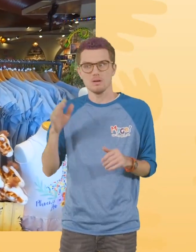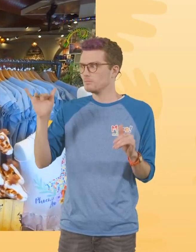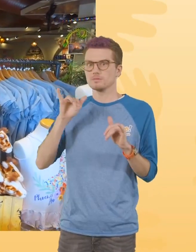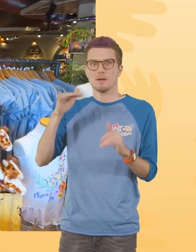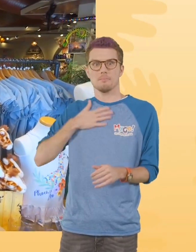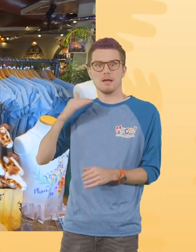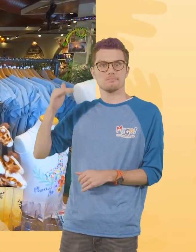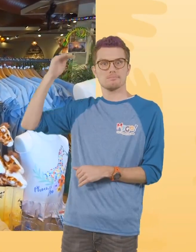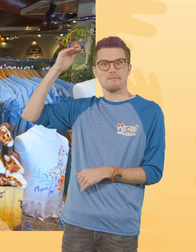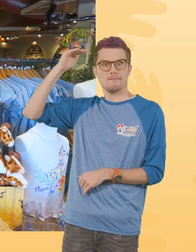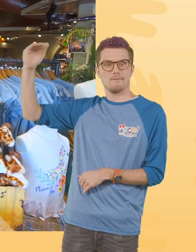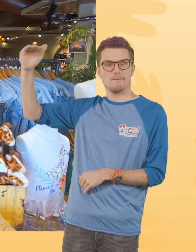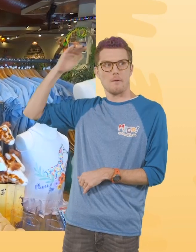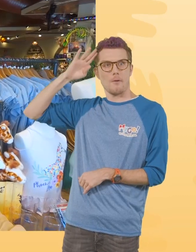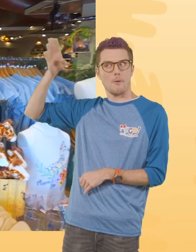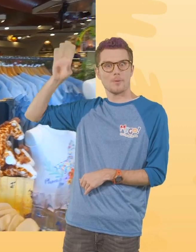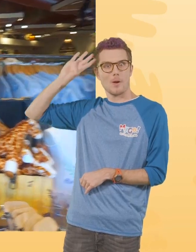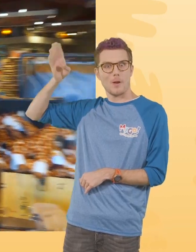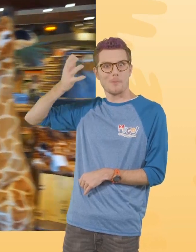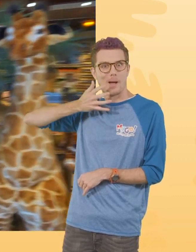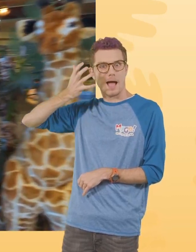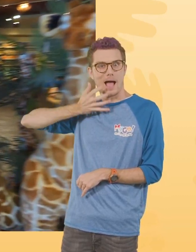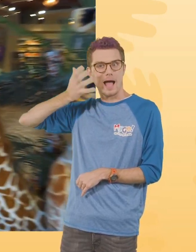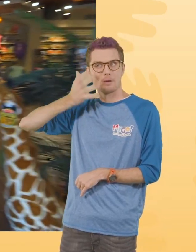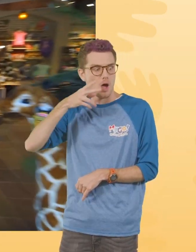Height. Hello, hello. Whoa. Oh.